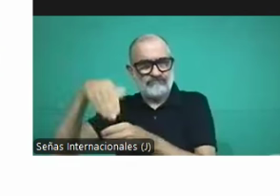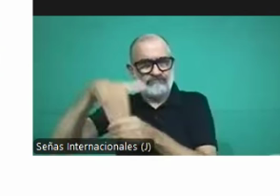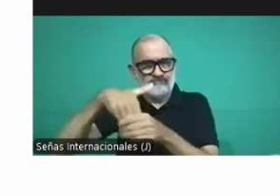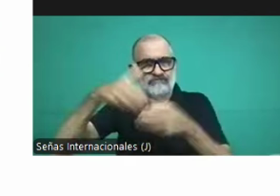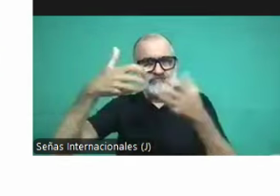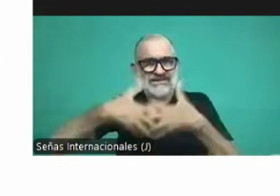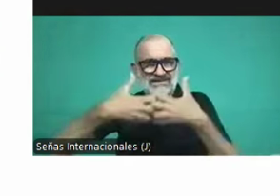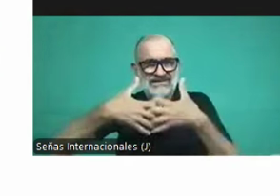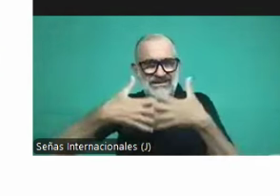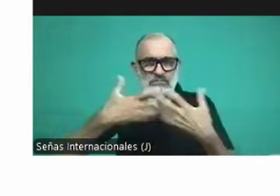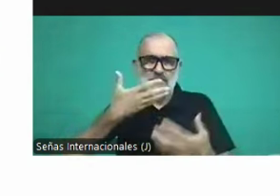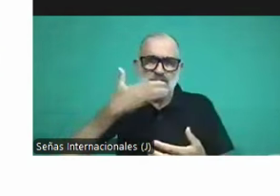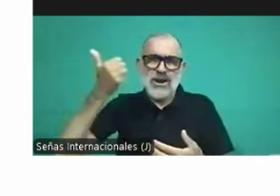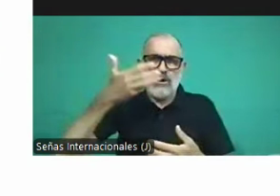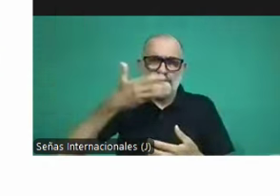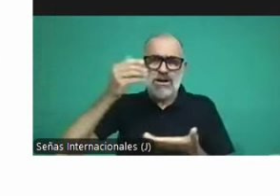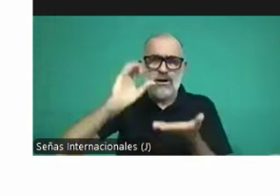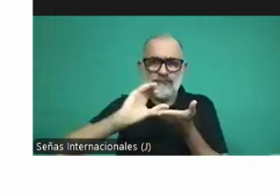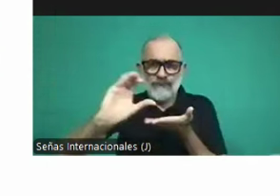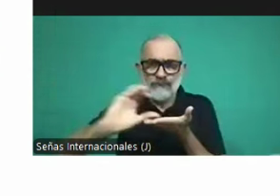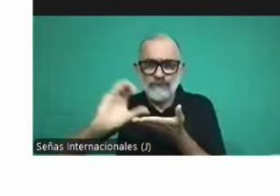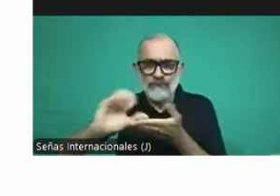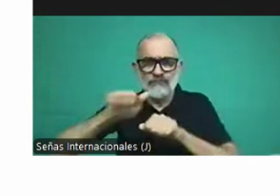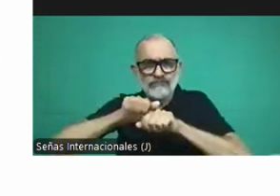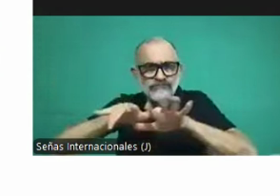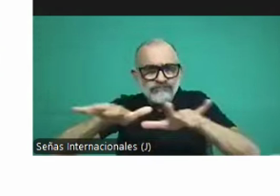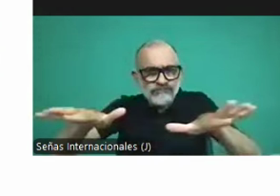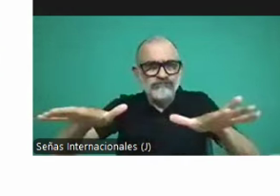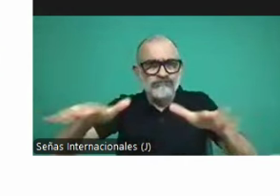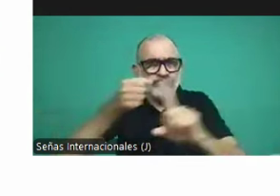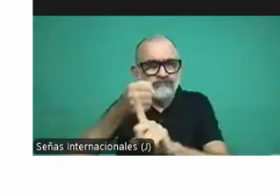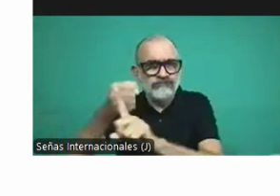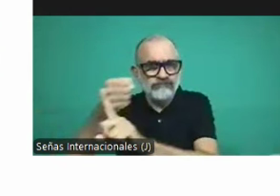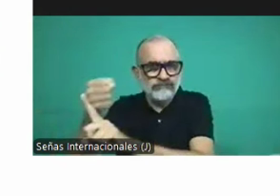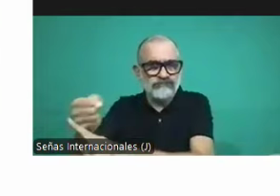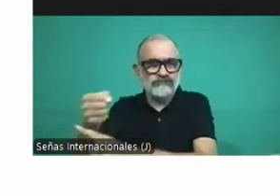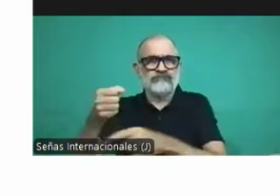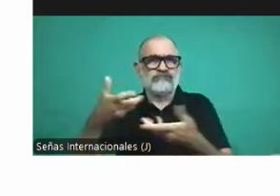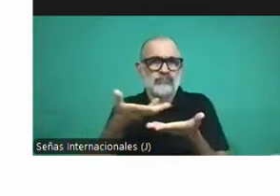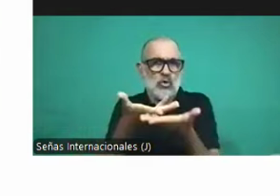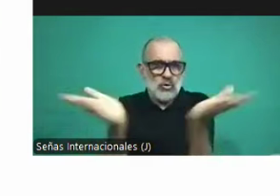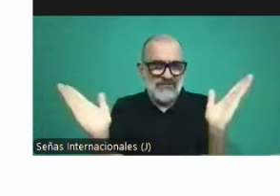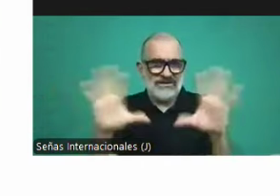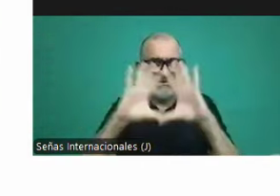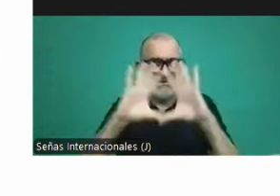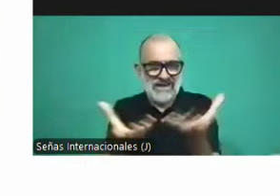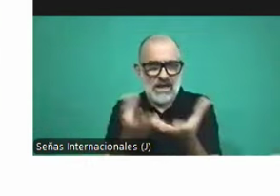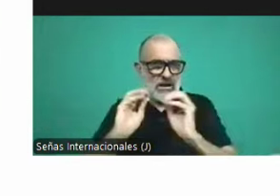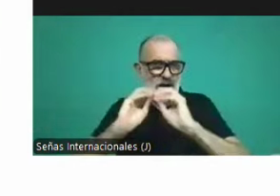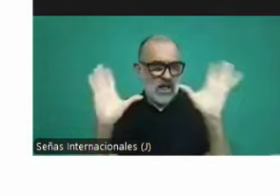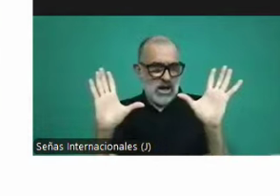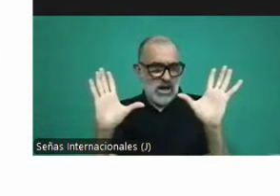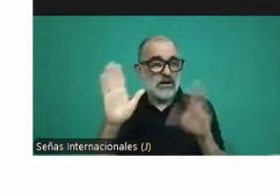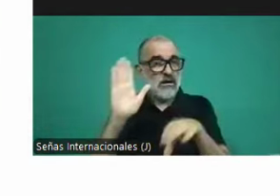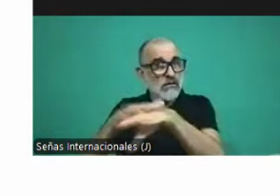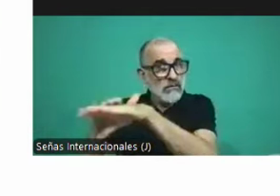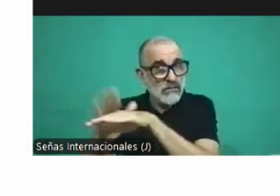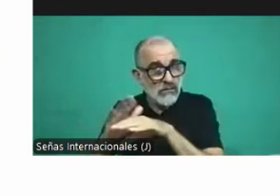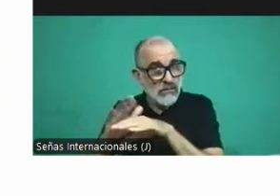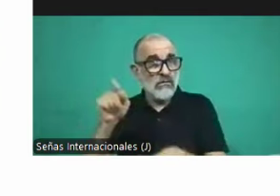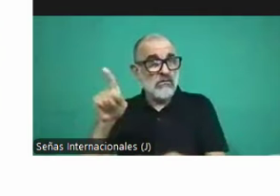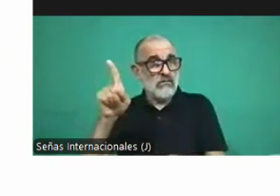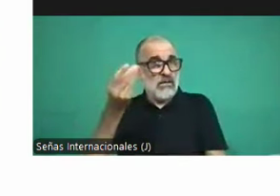be able to avanzar see hacia the la equity of financiación financing and to be universal. able to see Es a importante universal recordar coverage. It is important to que be el able to diseño remember equitativo separó that la the